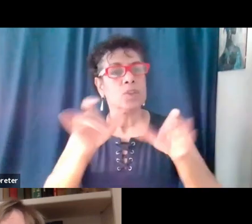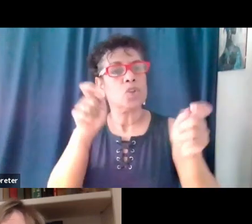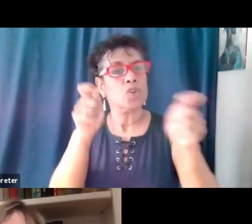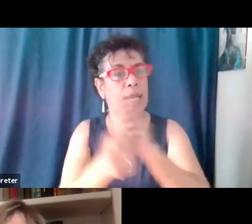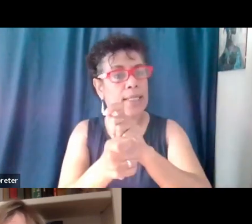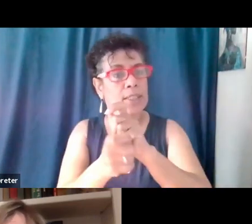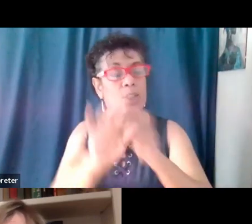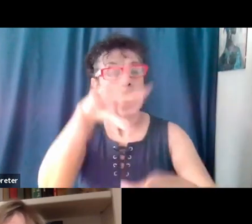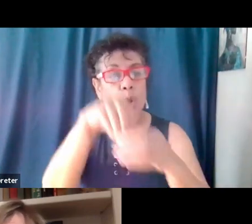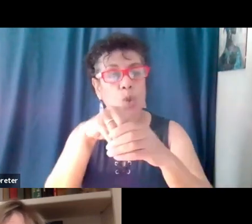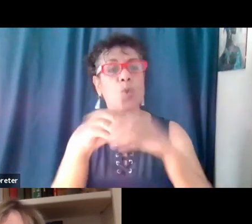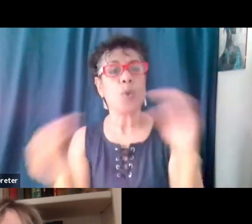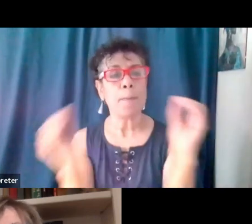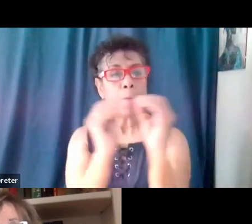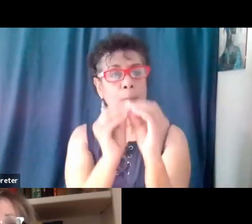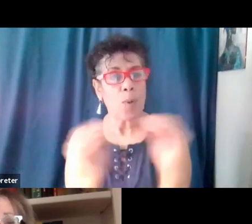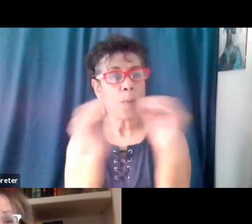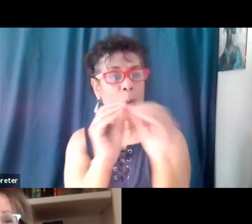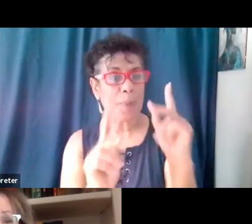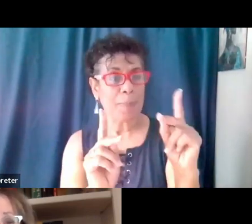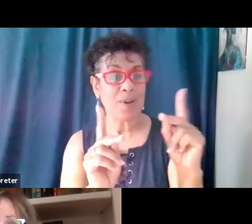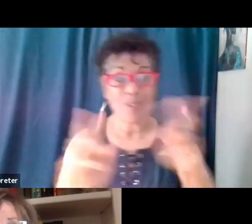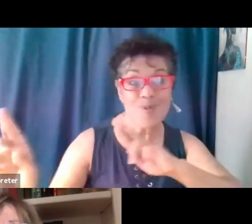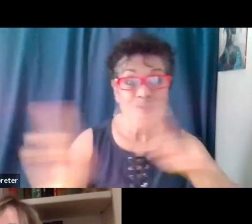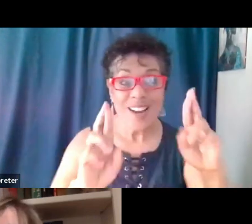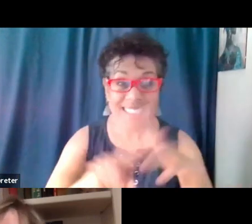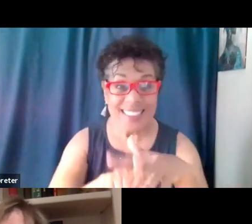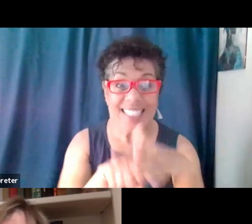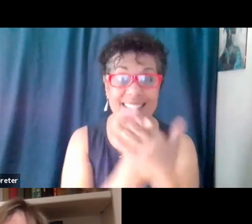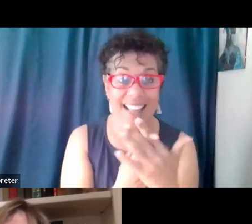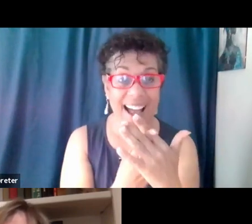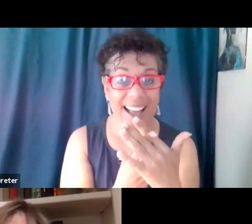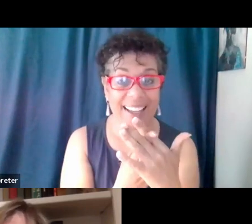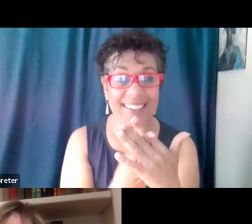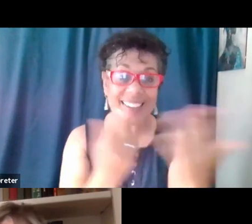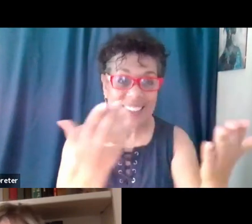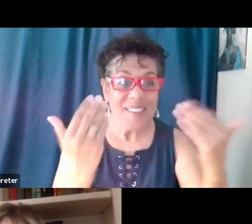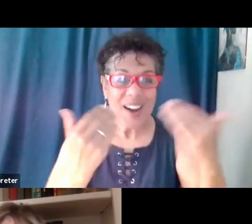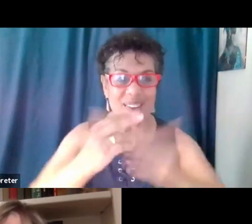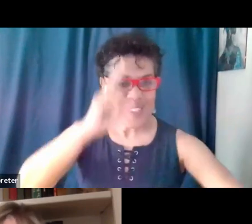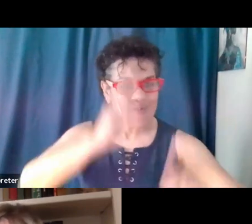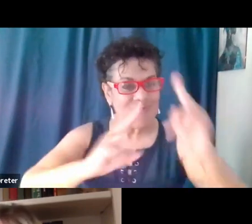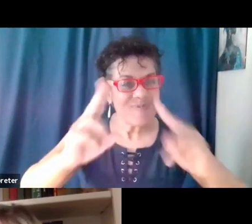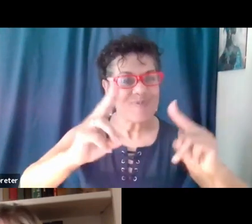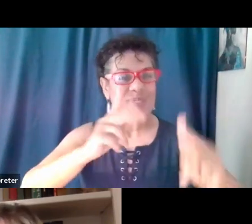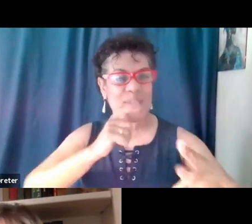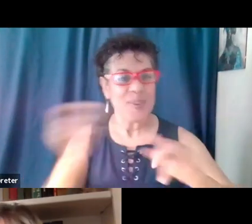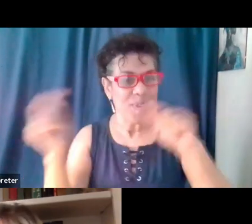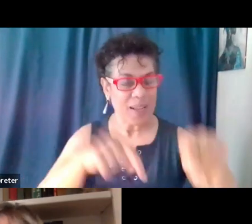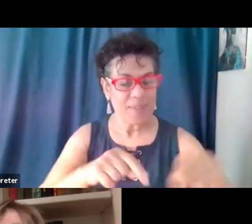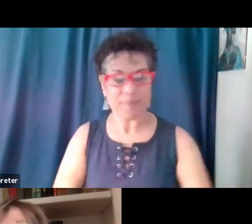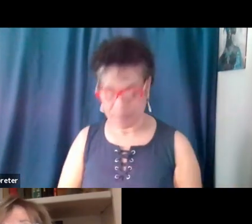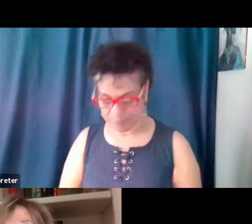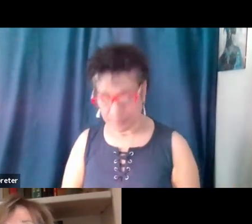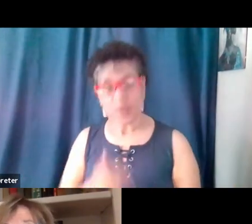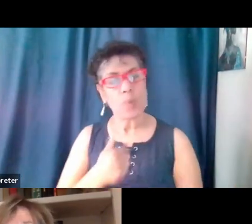more and more people into their organization. So shall we get started with today's honorees that we're going to be talking about? So we